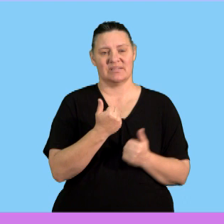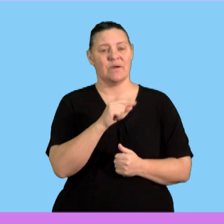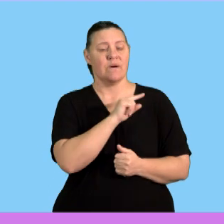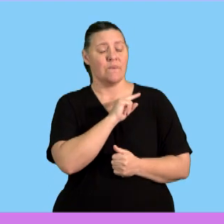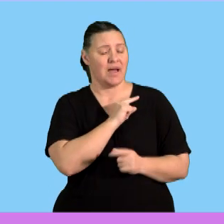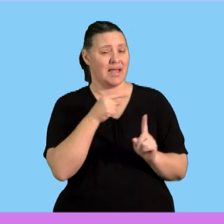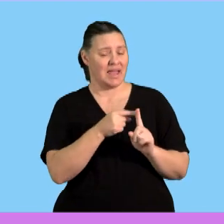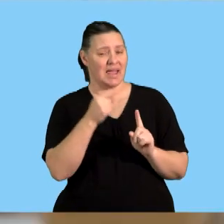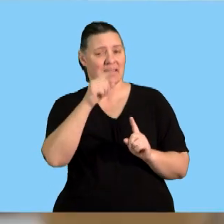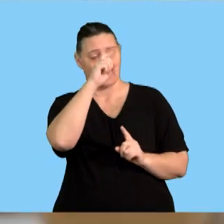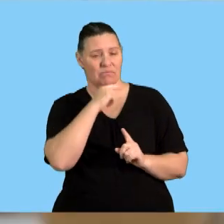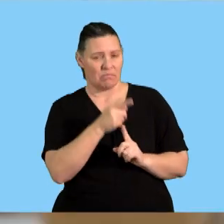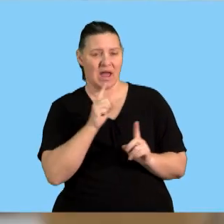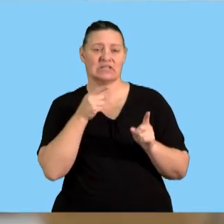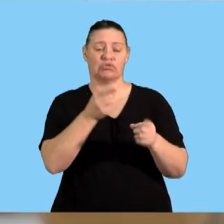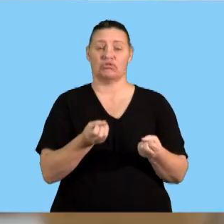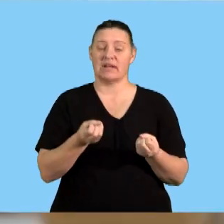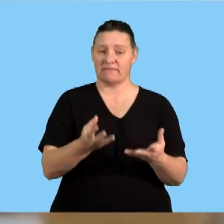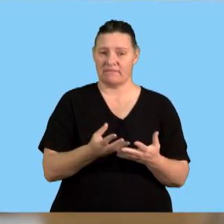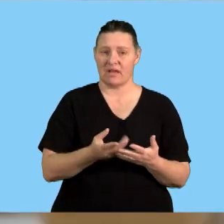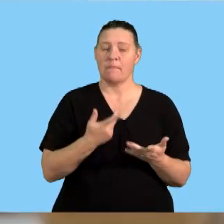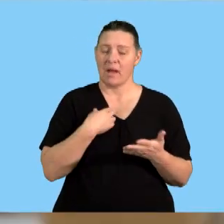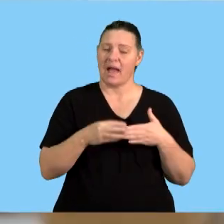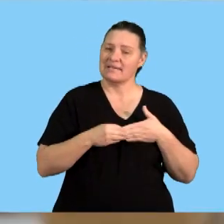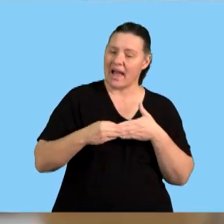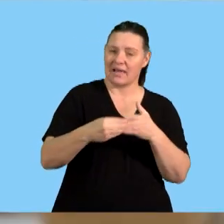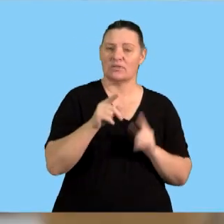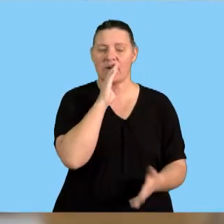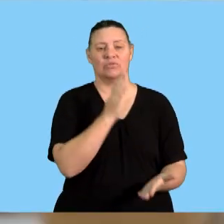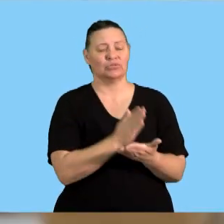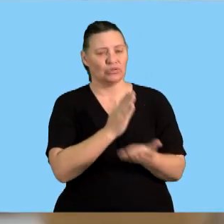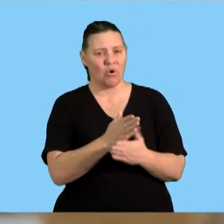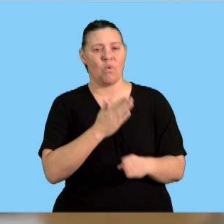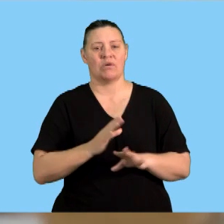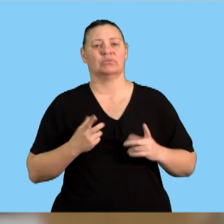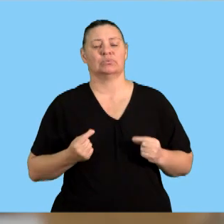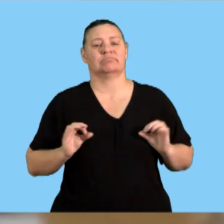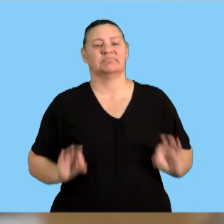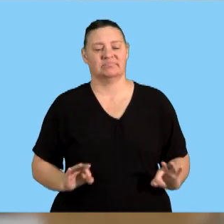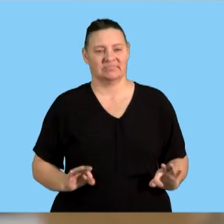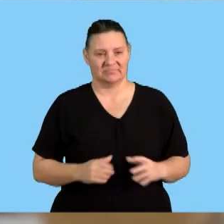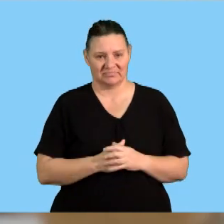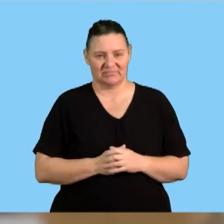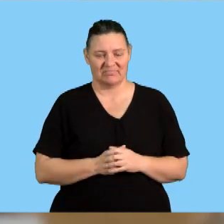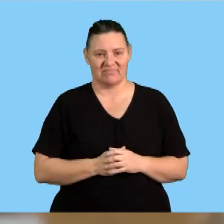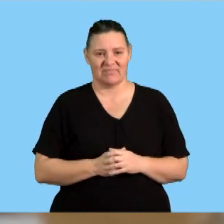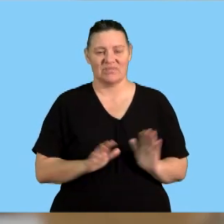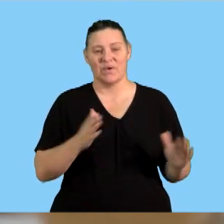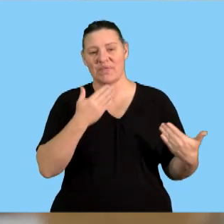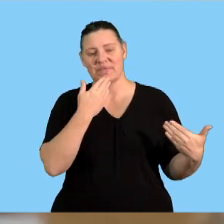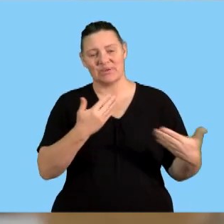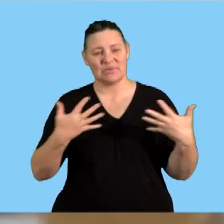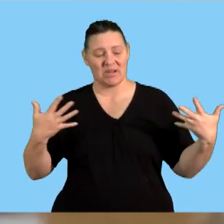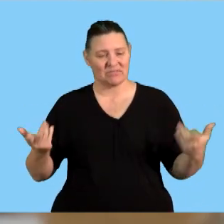could have been more challenging because this diagram, the instruction was given as a guide to make sure the job is done properly and